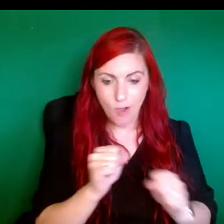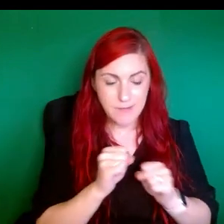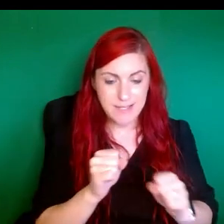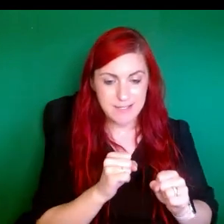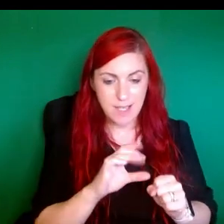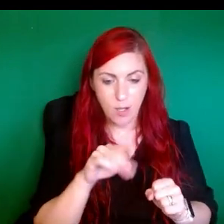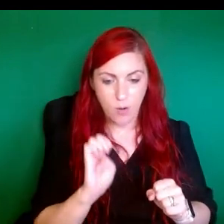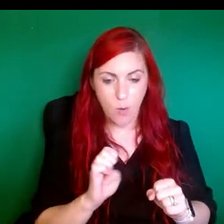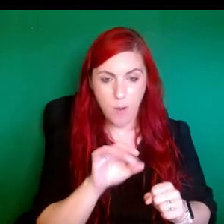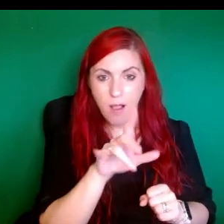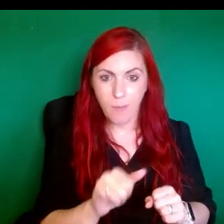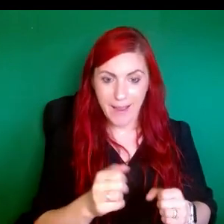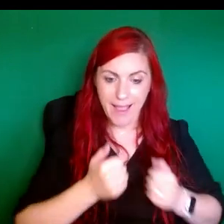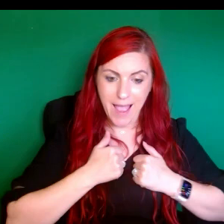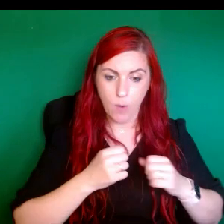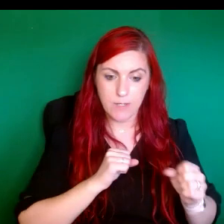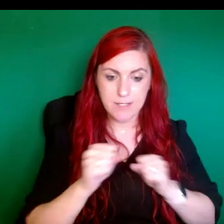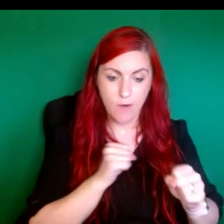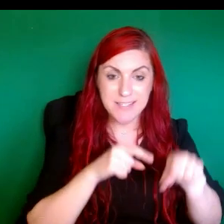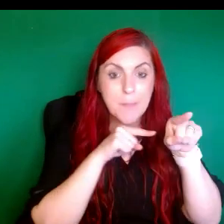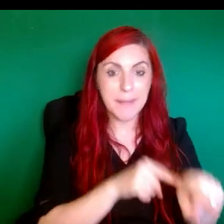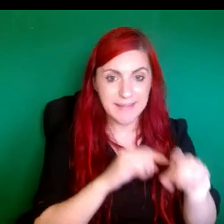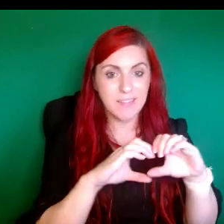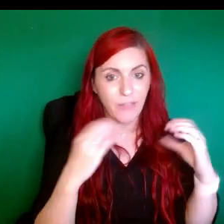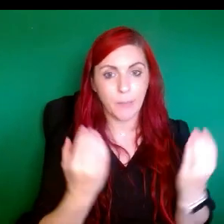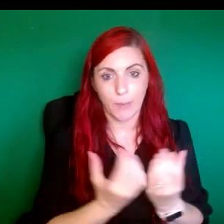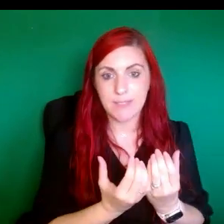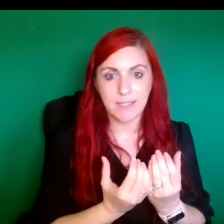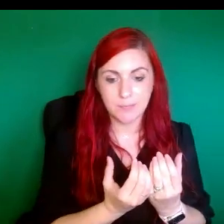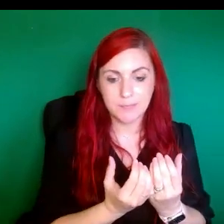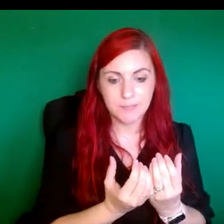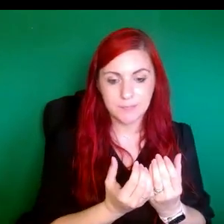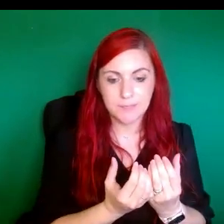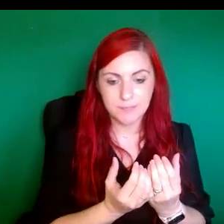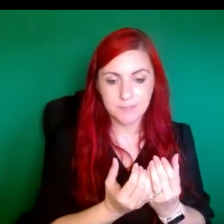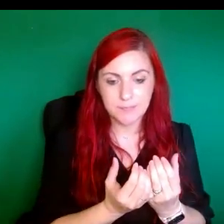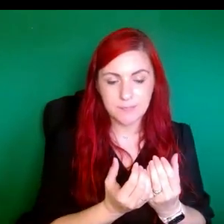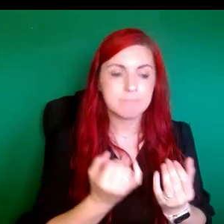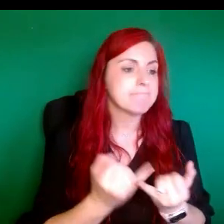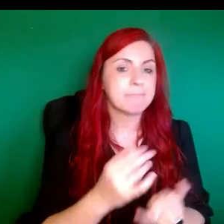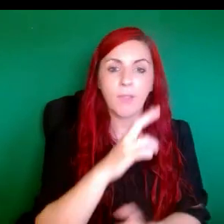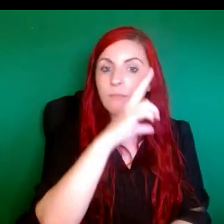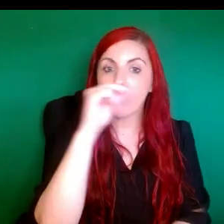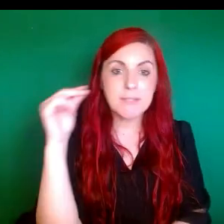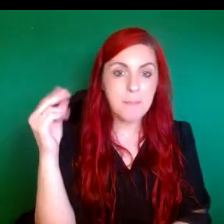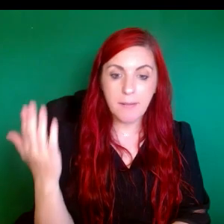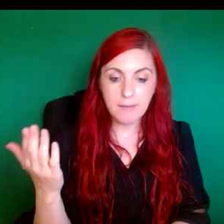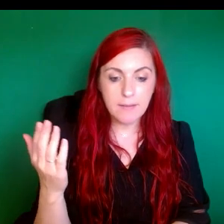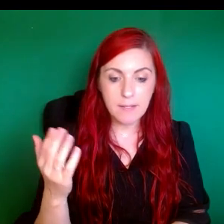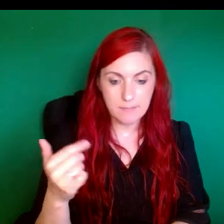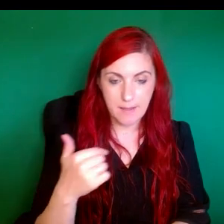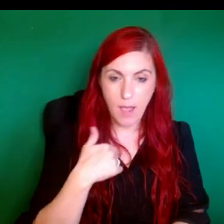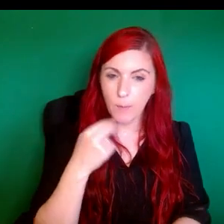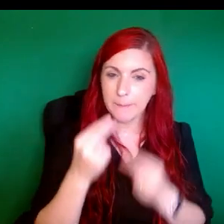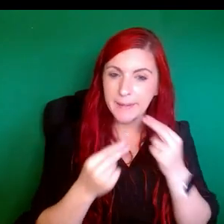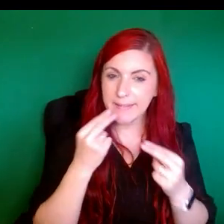practically depends on the community. So, for example, in our Meals for Health social enterprise, we